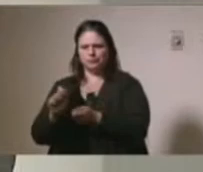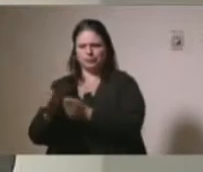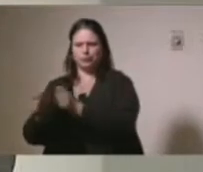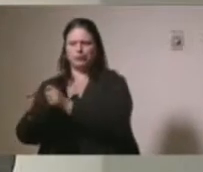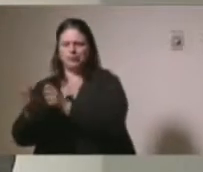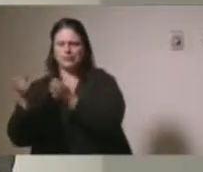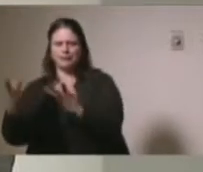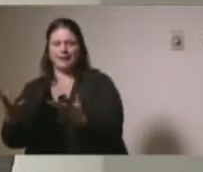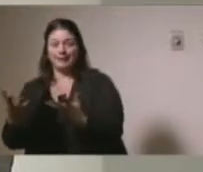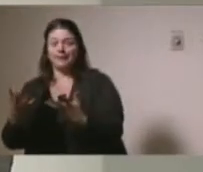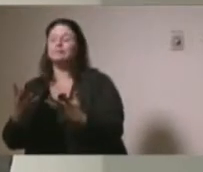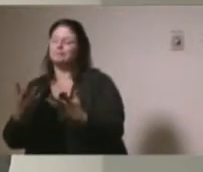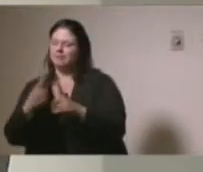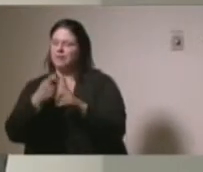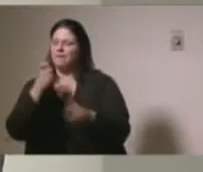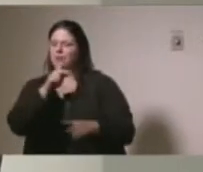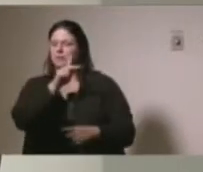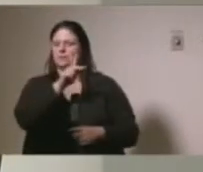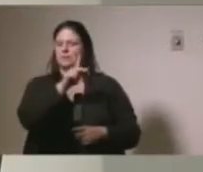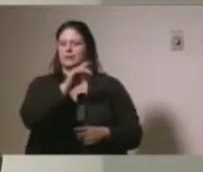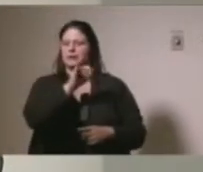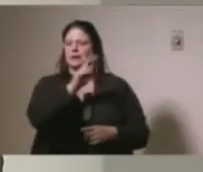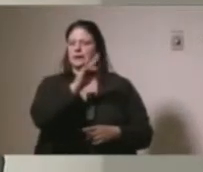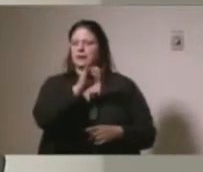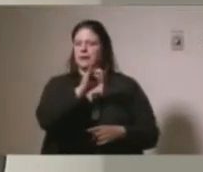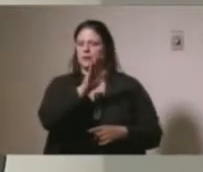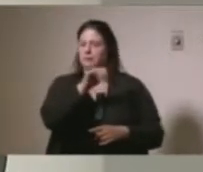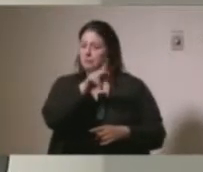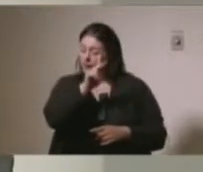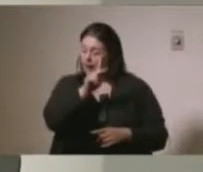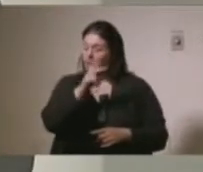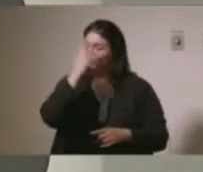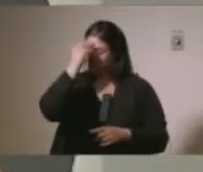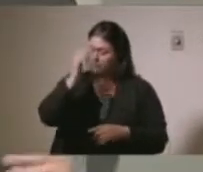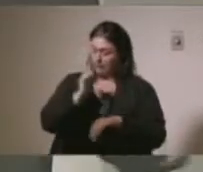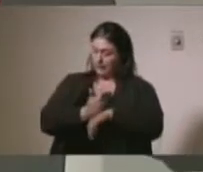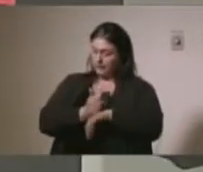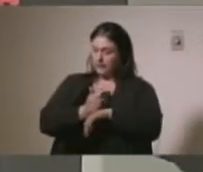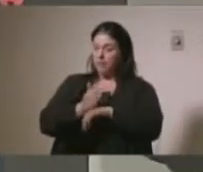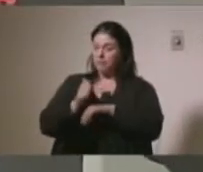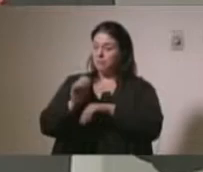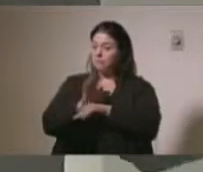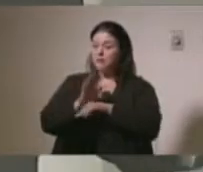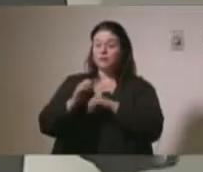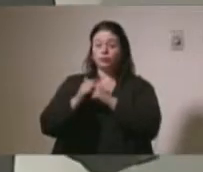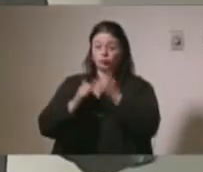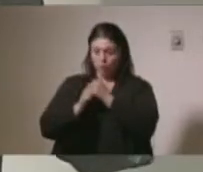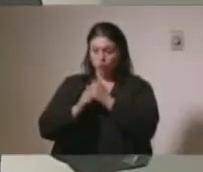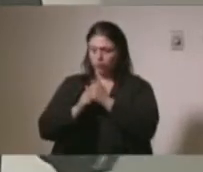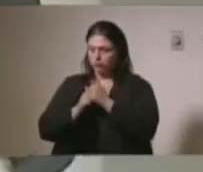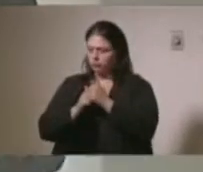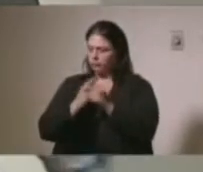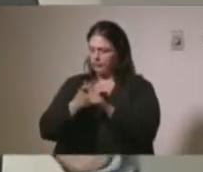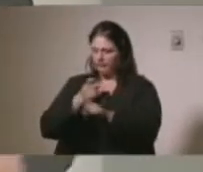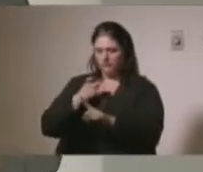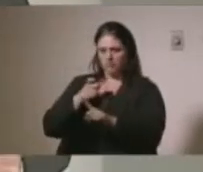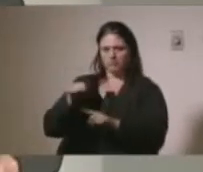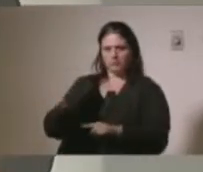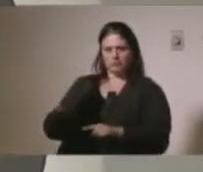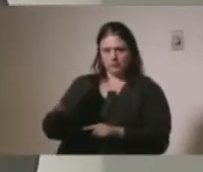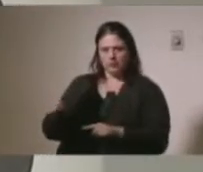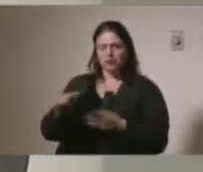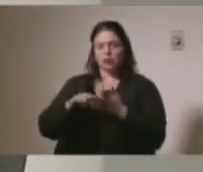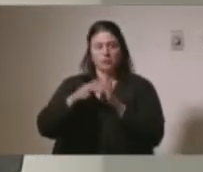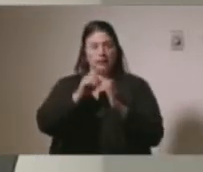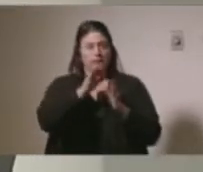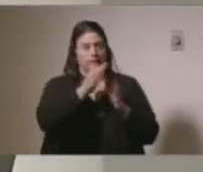Kiwibank, because that's the way they've structured their business, so that the bank will make more profit for the